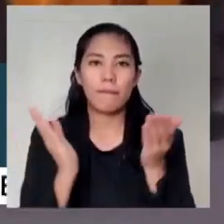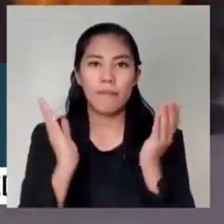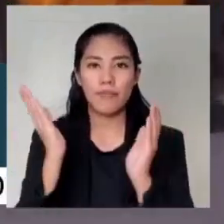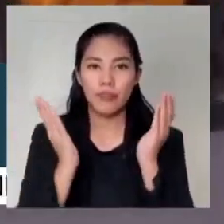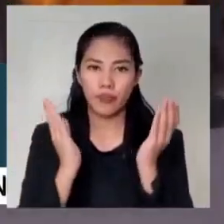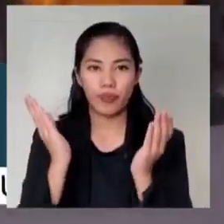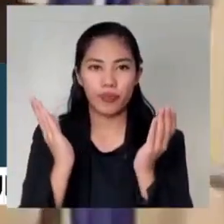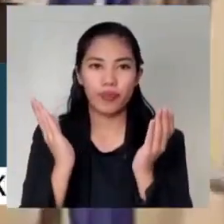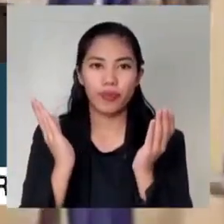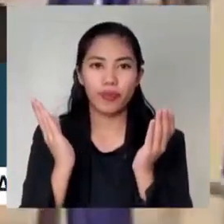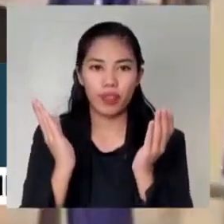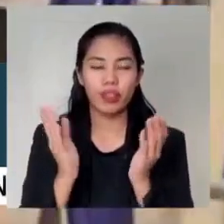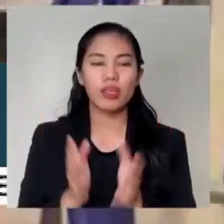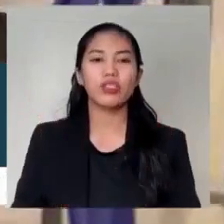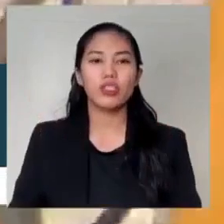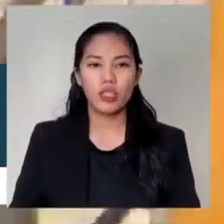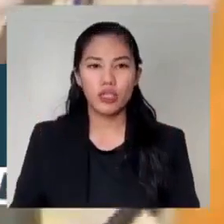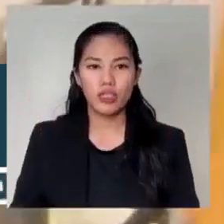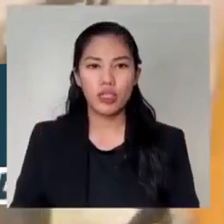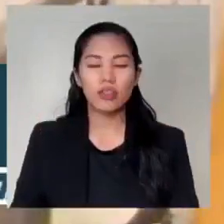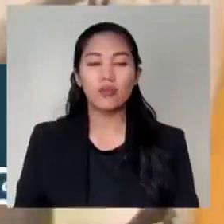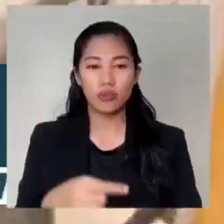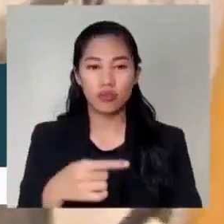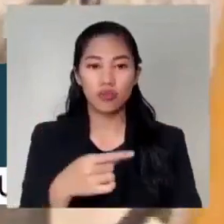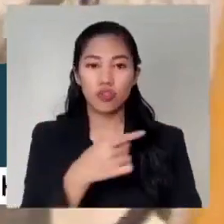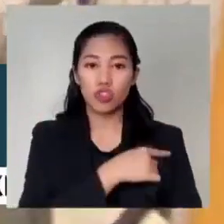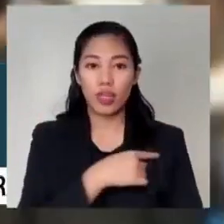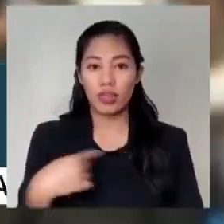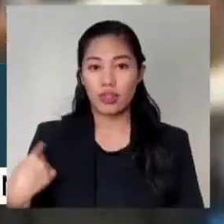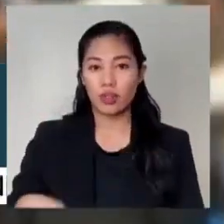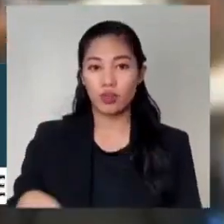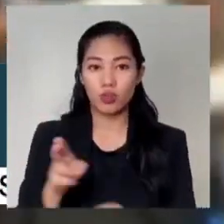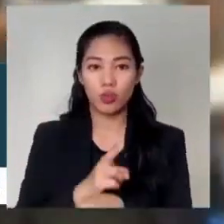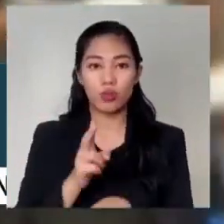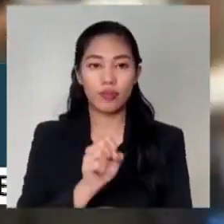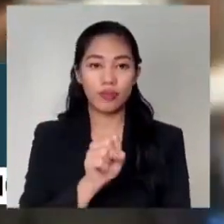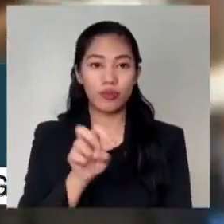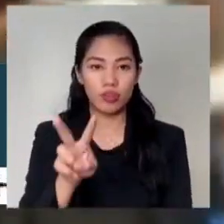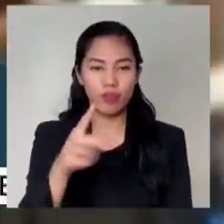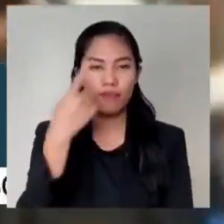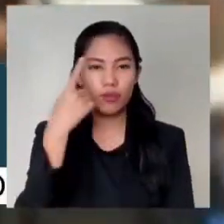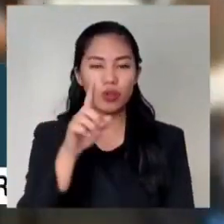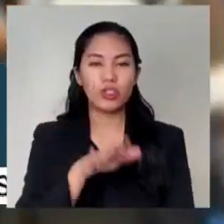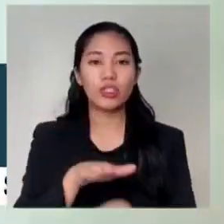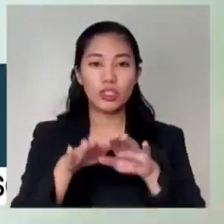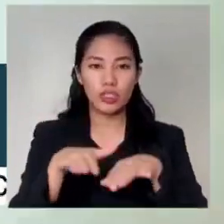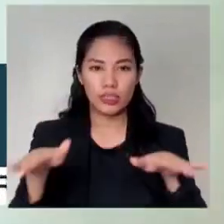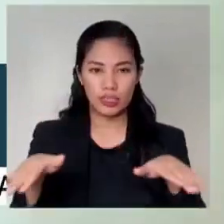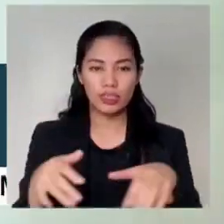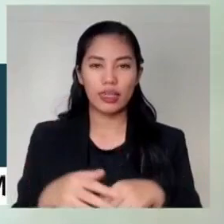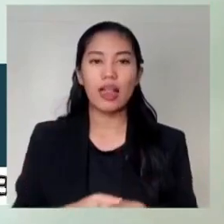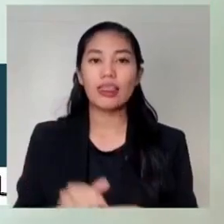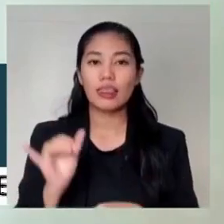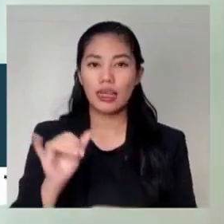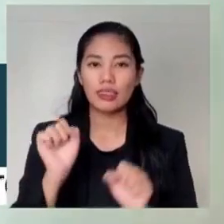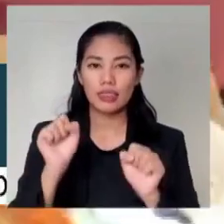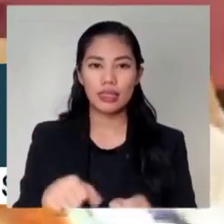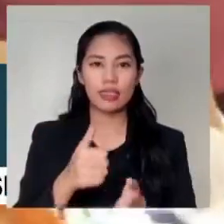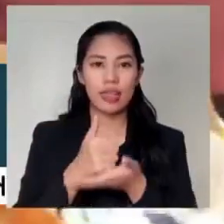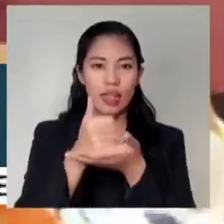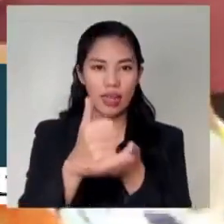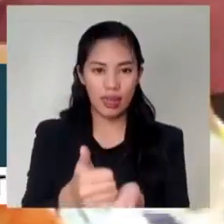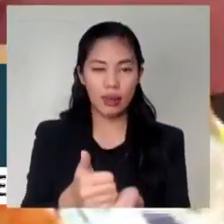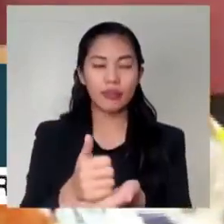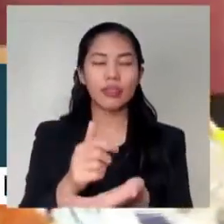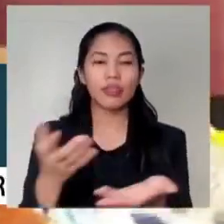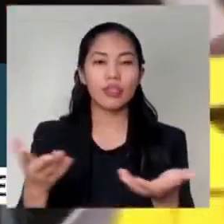pediatric vaccination. IP Biotech adds the approval is a game changer for the vaccination rollout in the Philippines, where Pfizer is